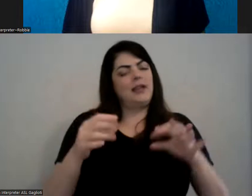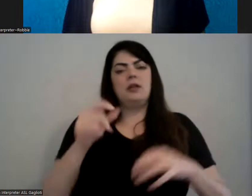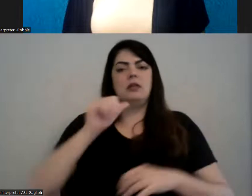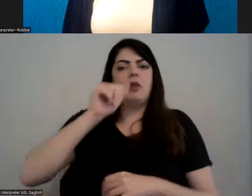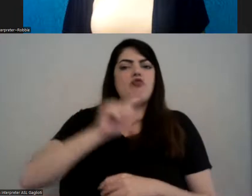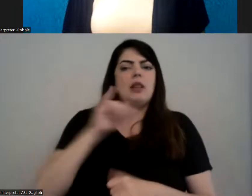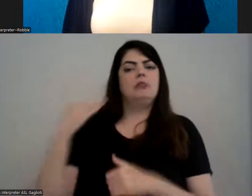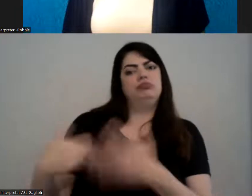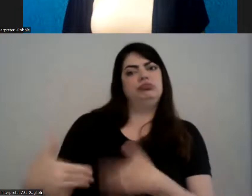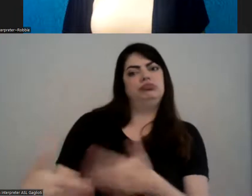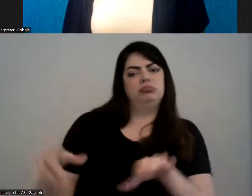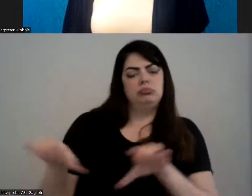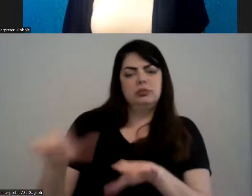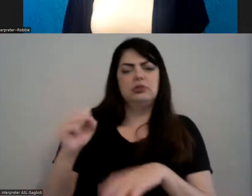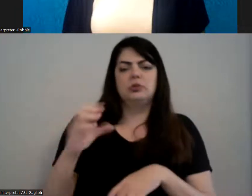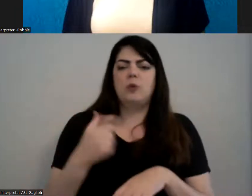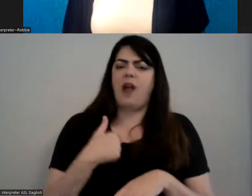great conversation.